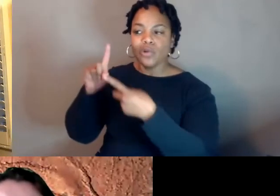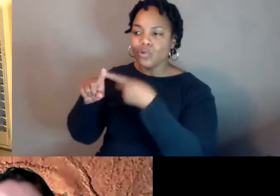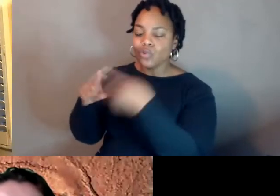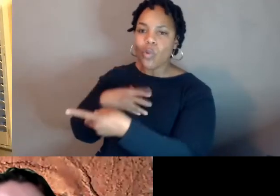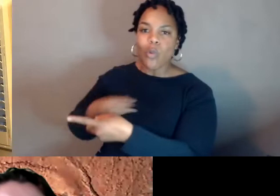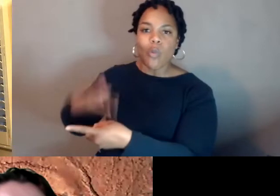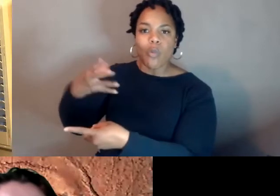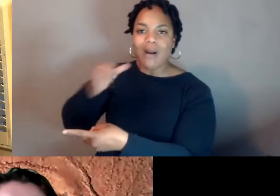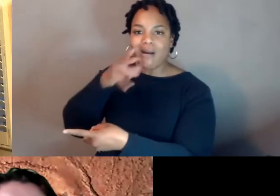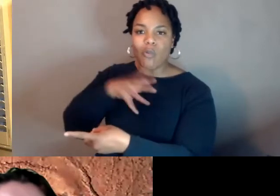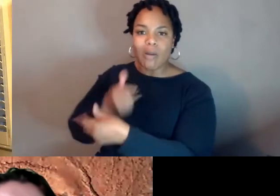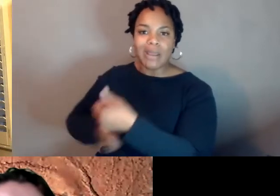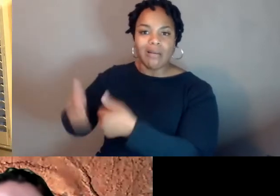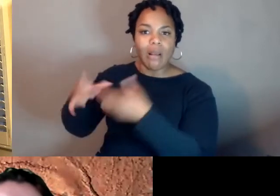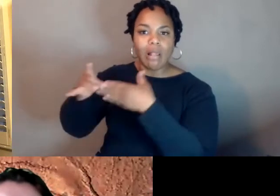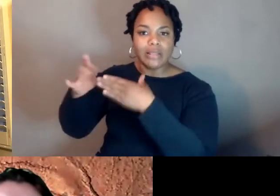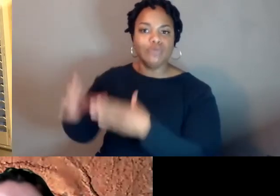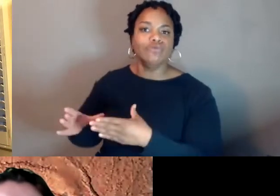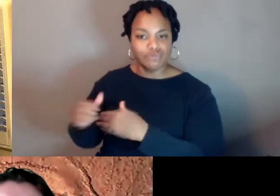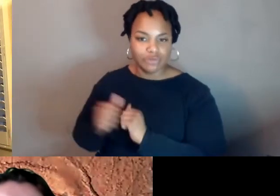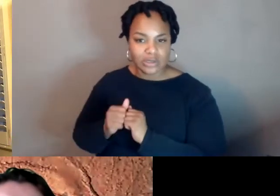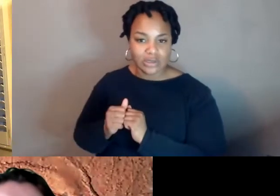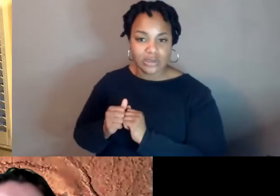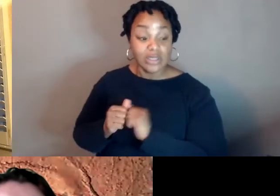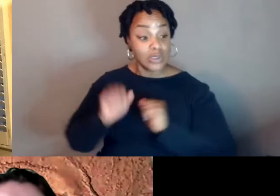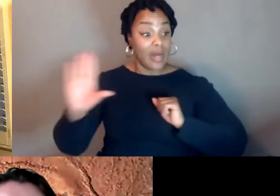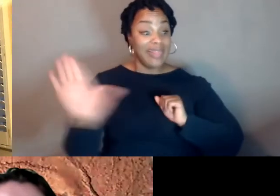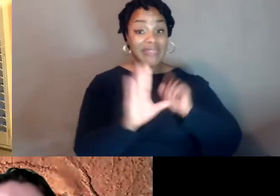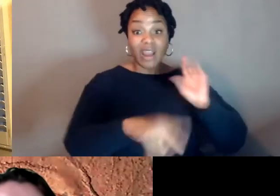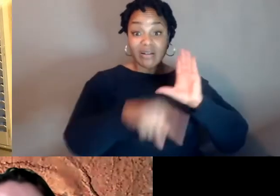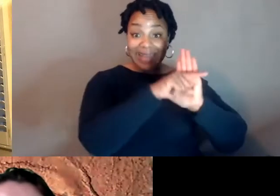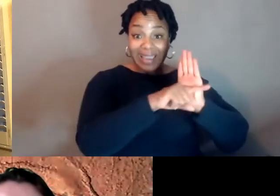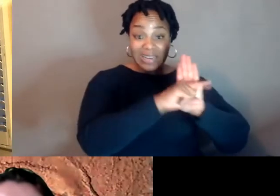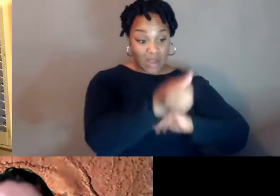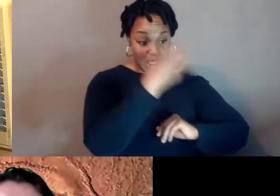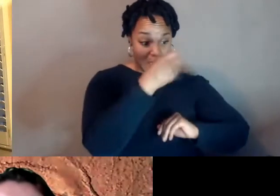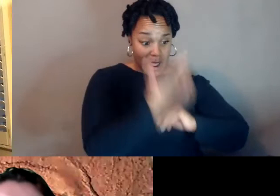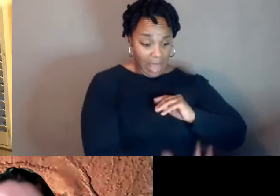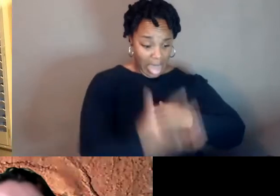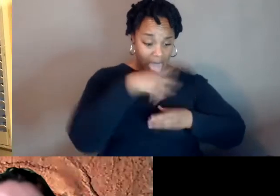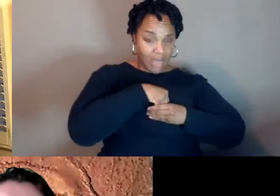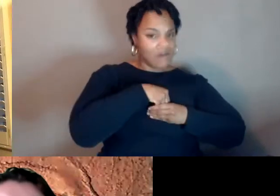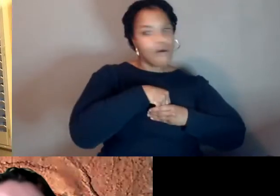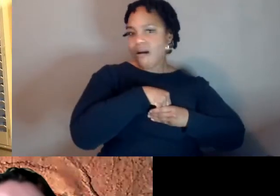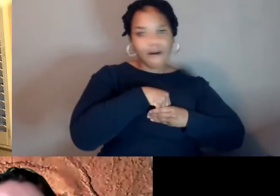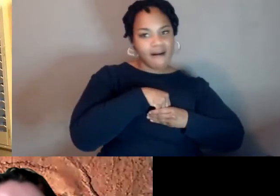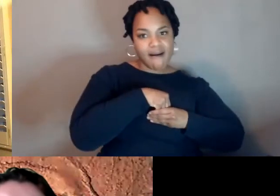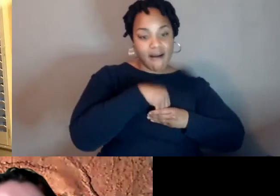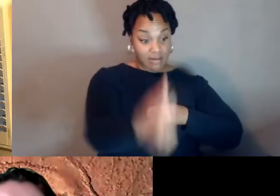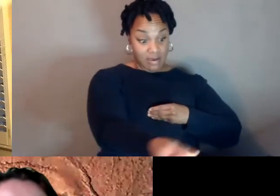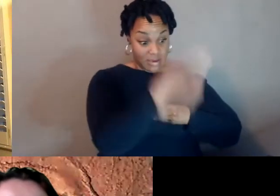I didn't absorb it. I deflected and used it to